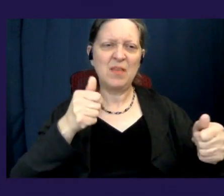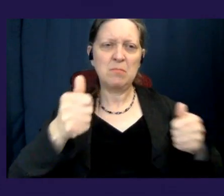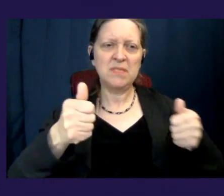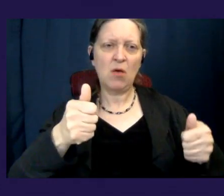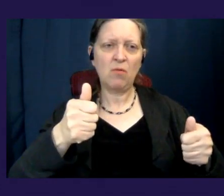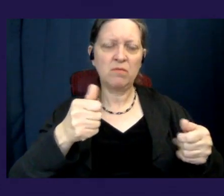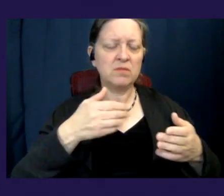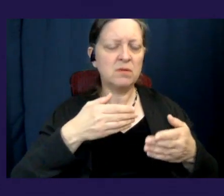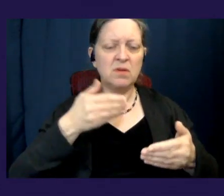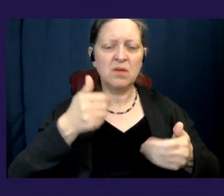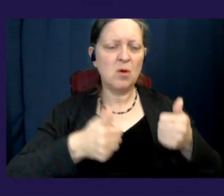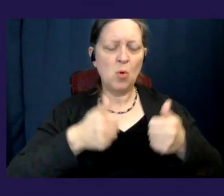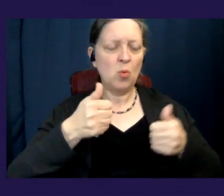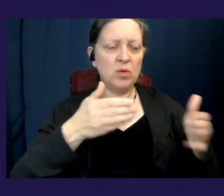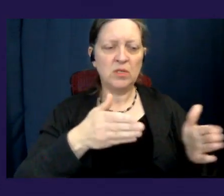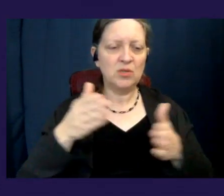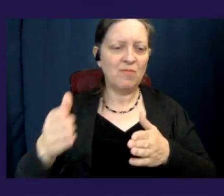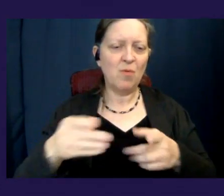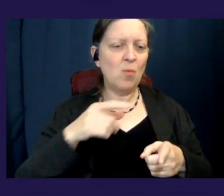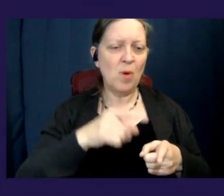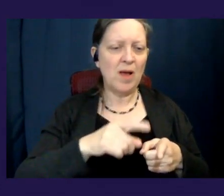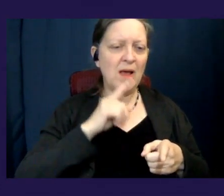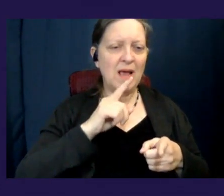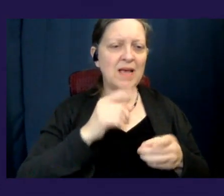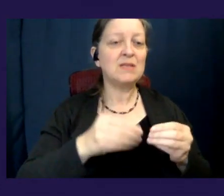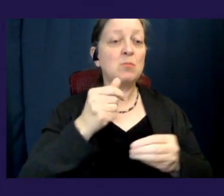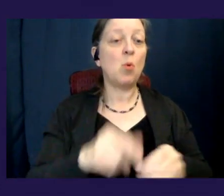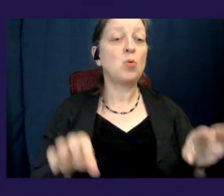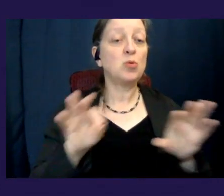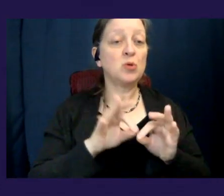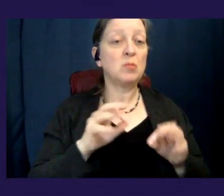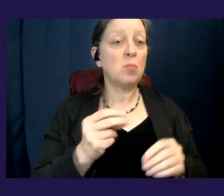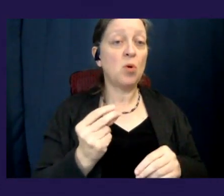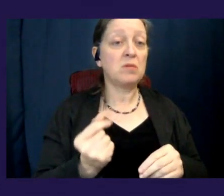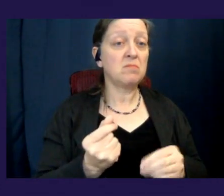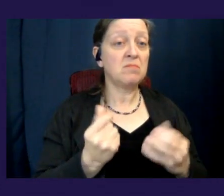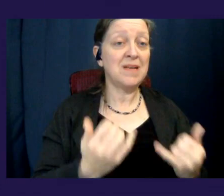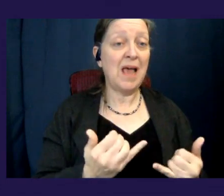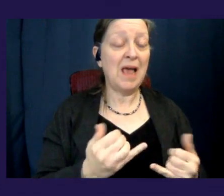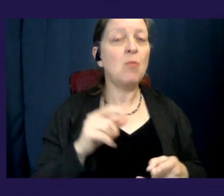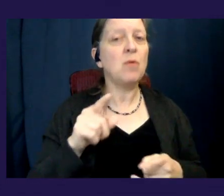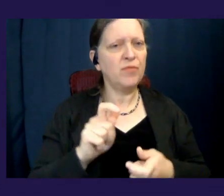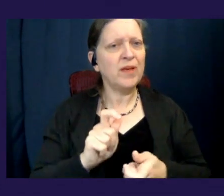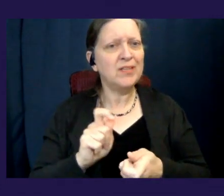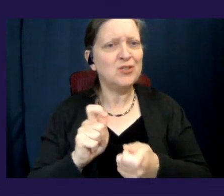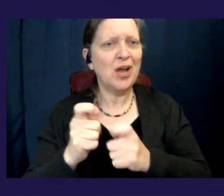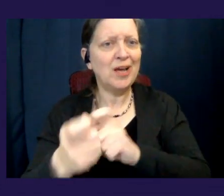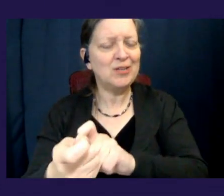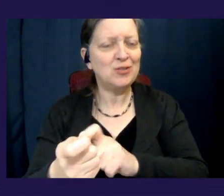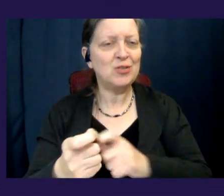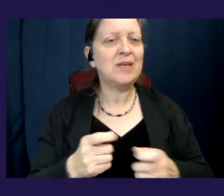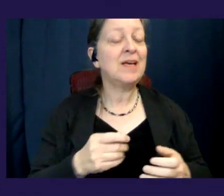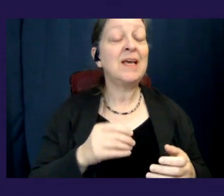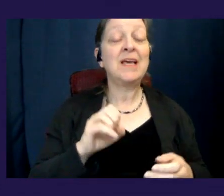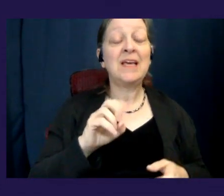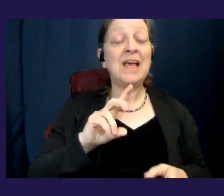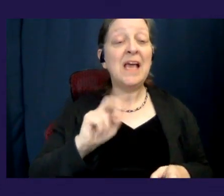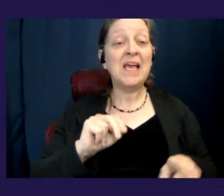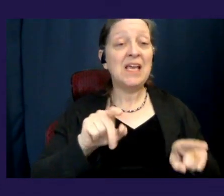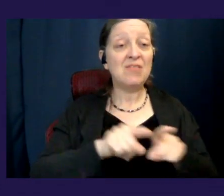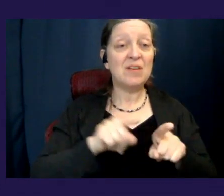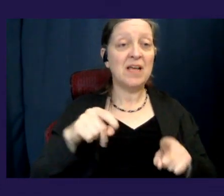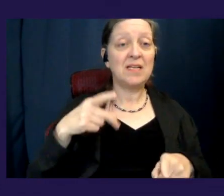be very agile in that definition, and they can change that definition even as a public health event of international significance